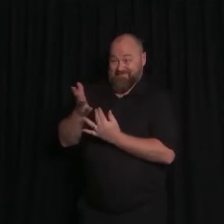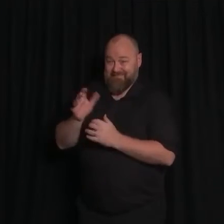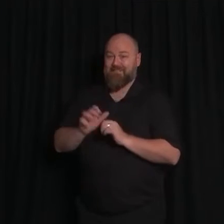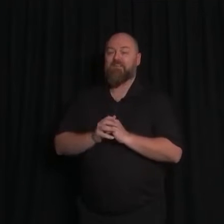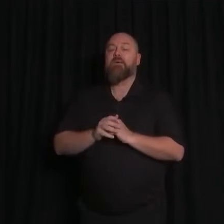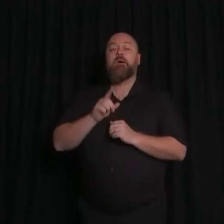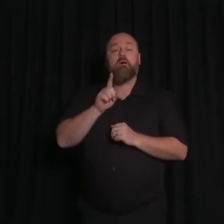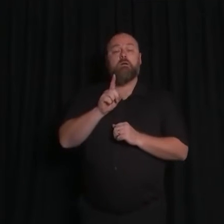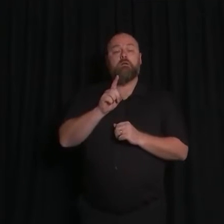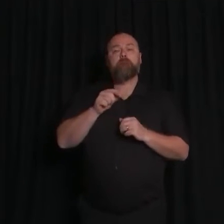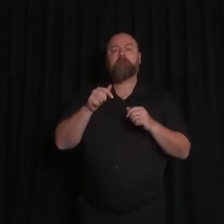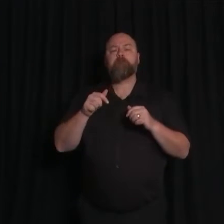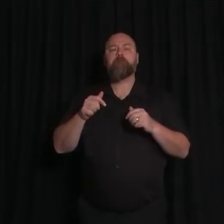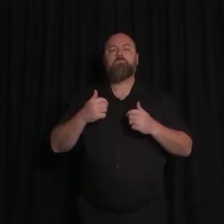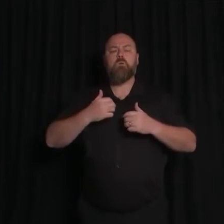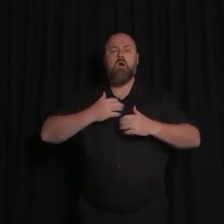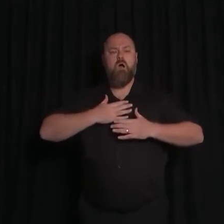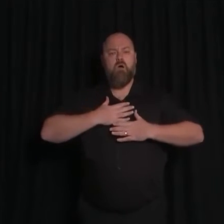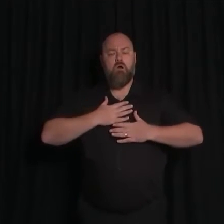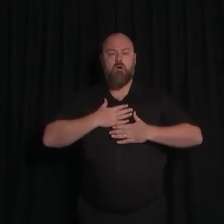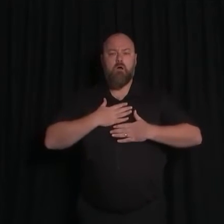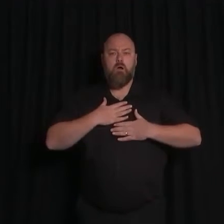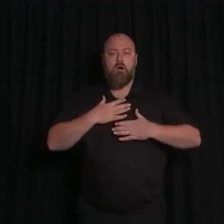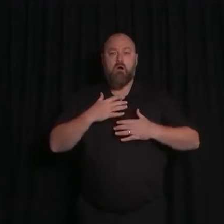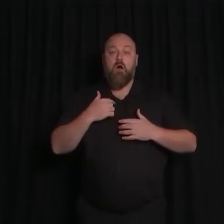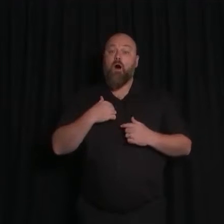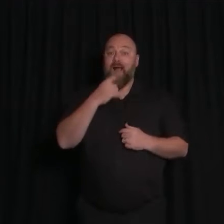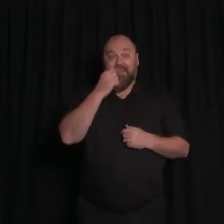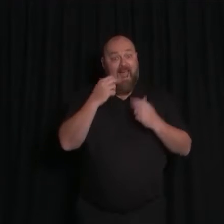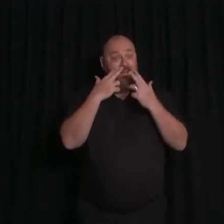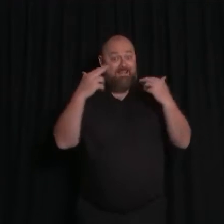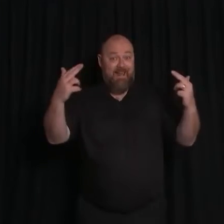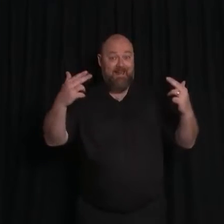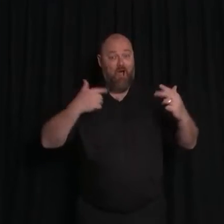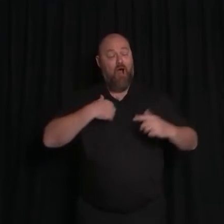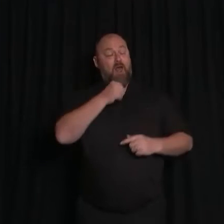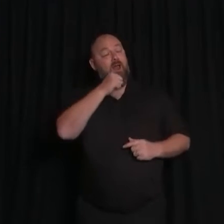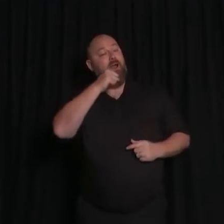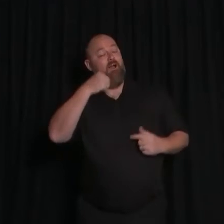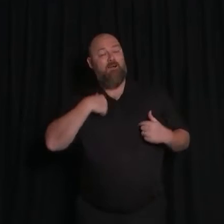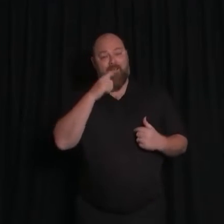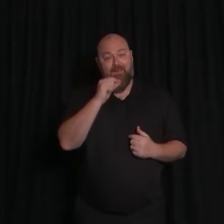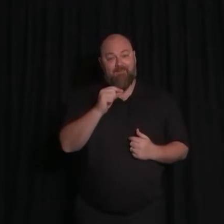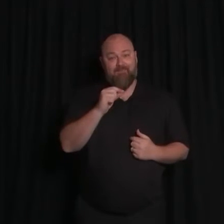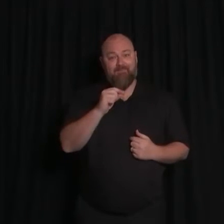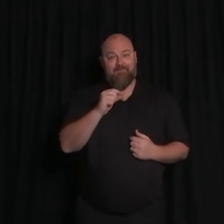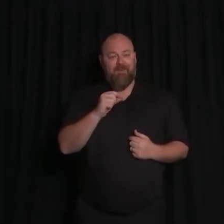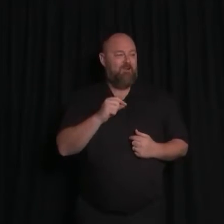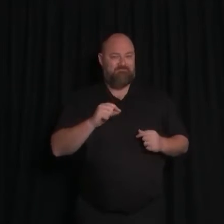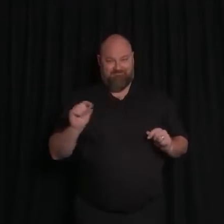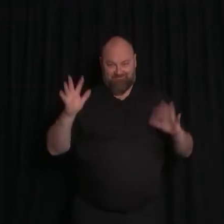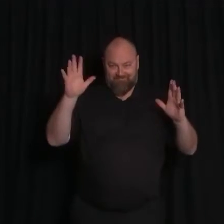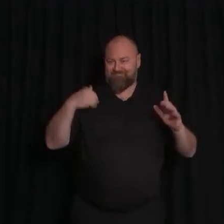and this is not about, but I can sing very well. I'm a singer, and I decided, oh, thank you.